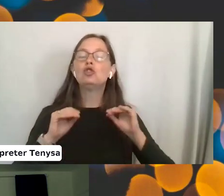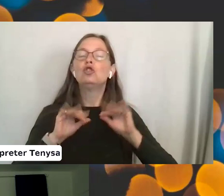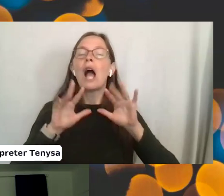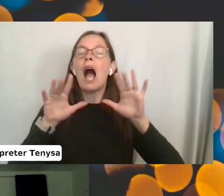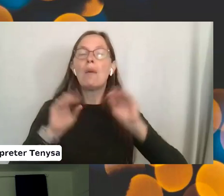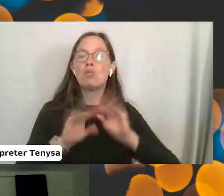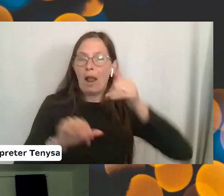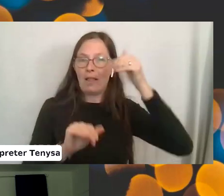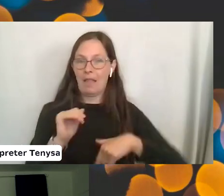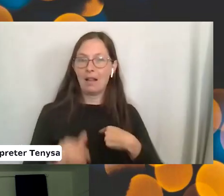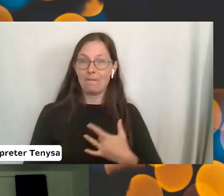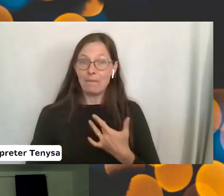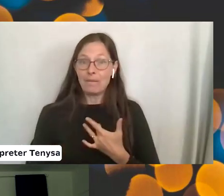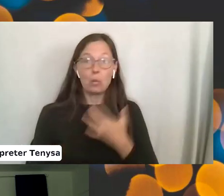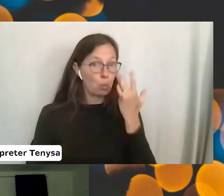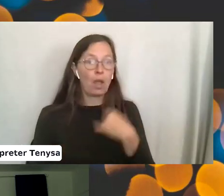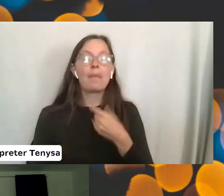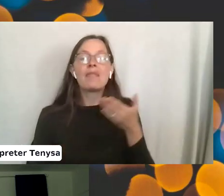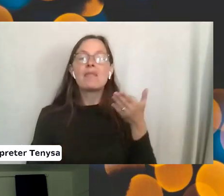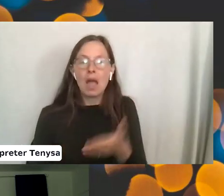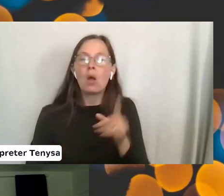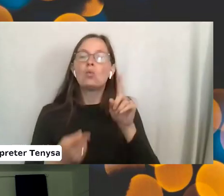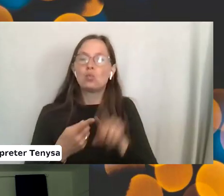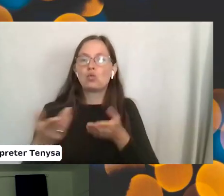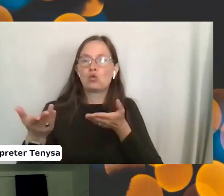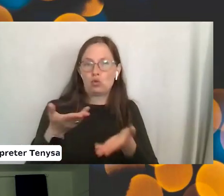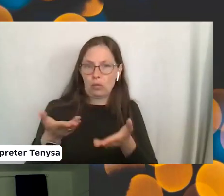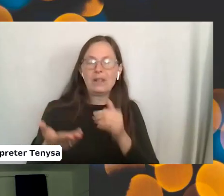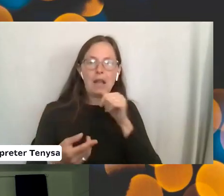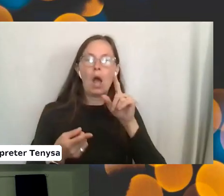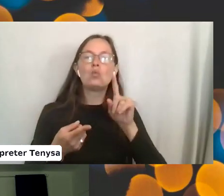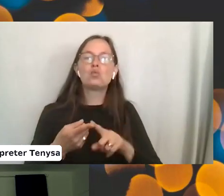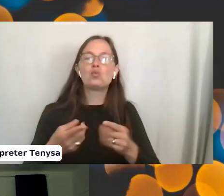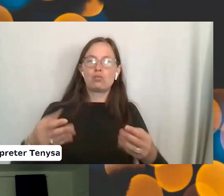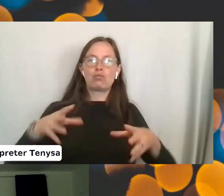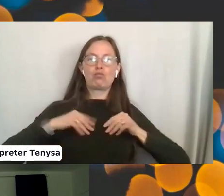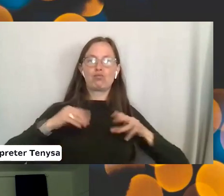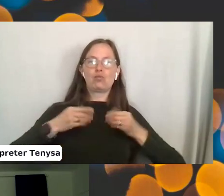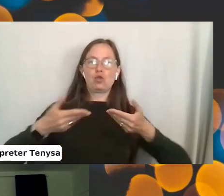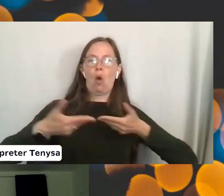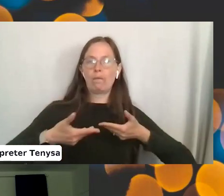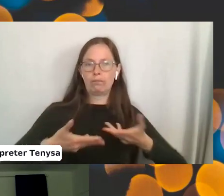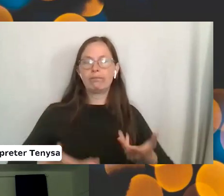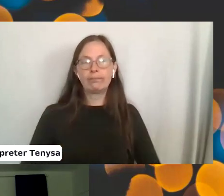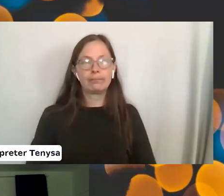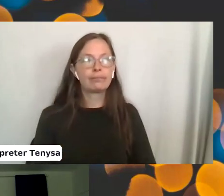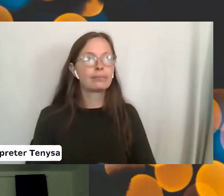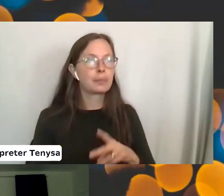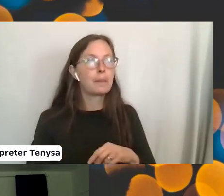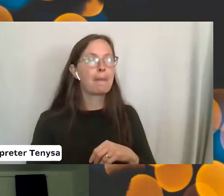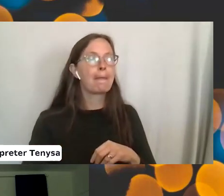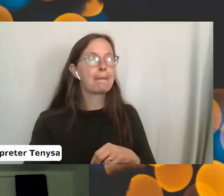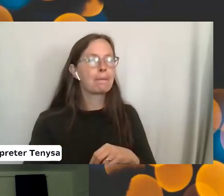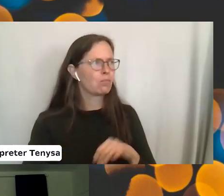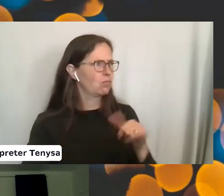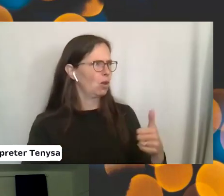feel because I am there to be of service, not to be served. All right. That's